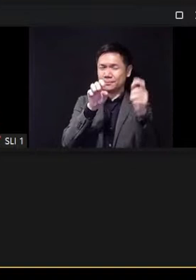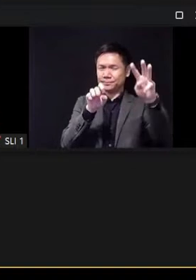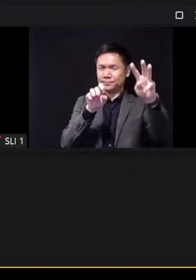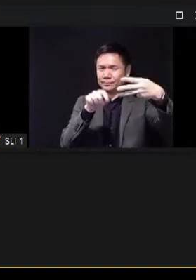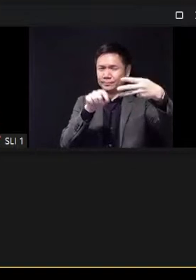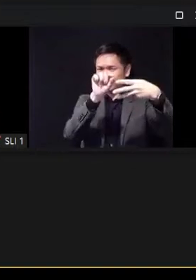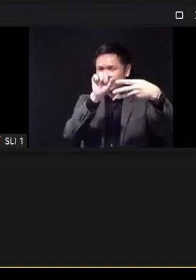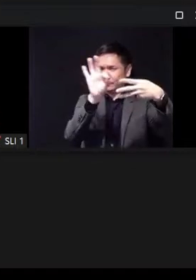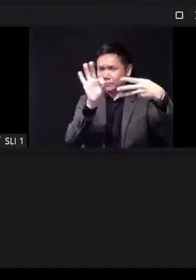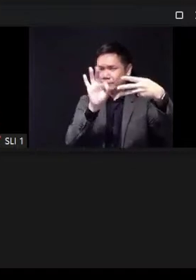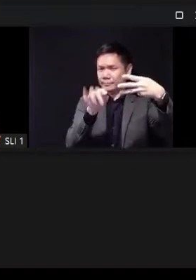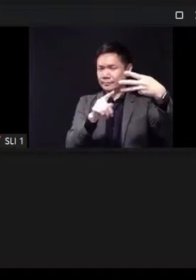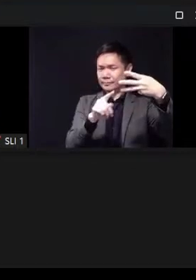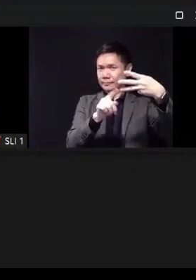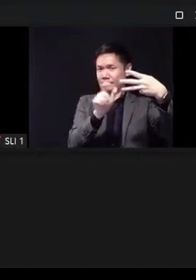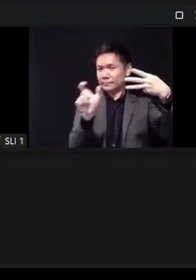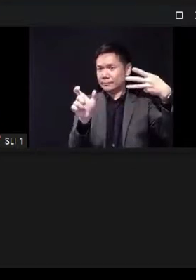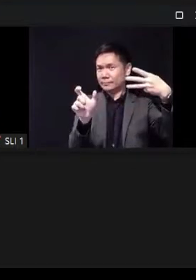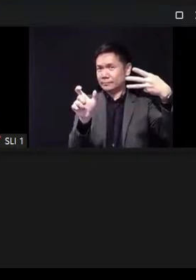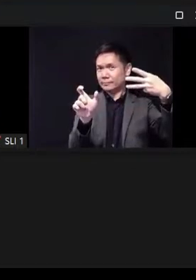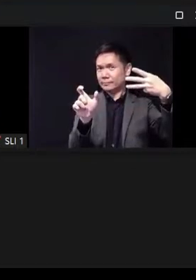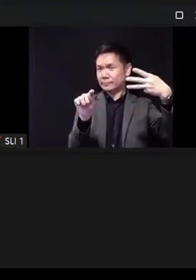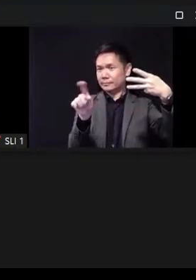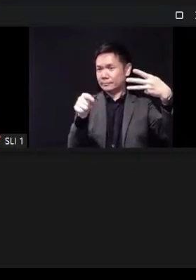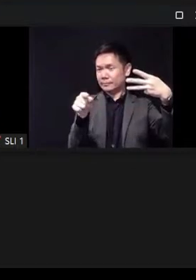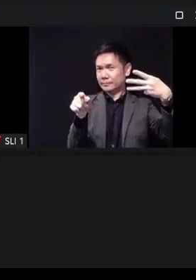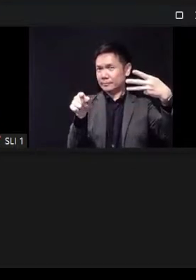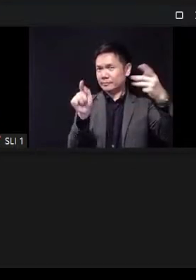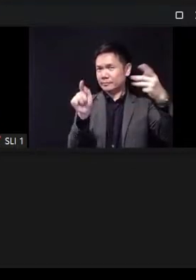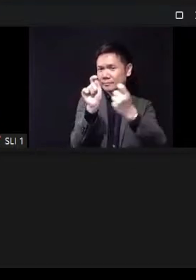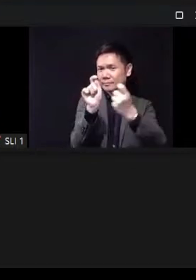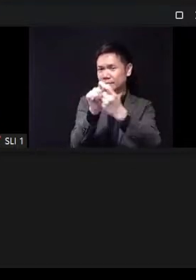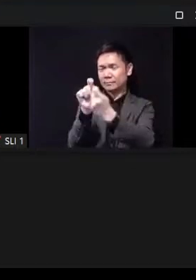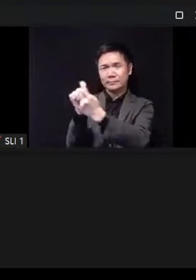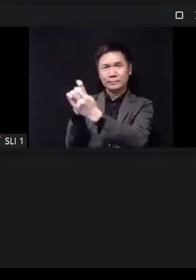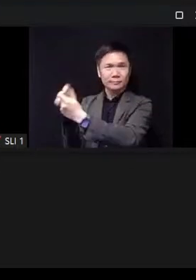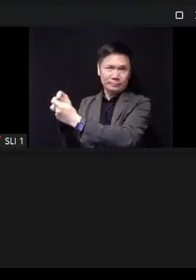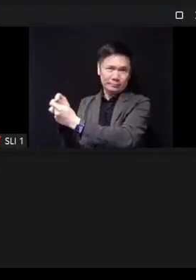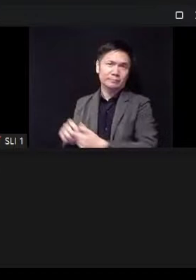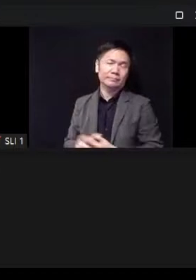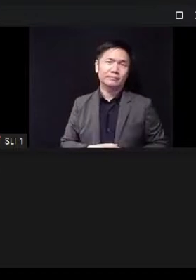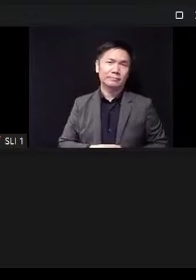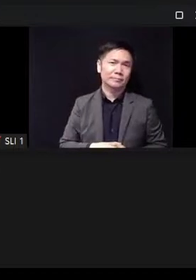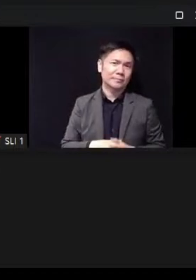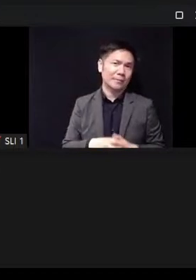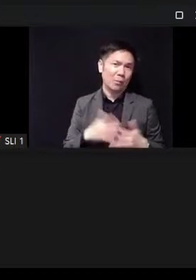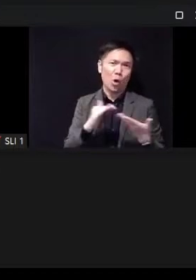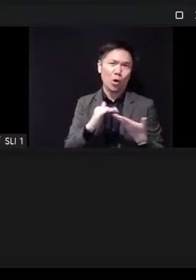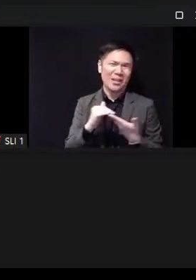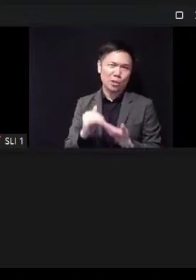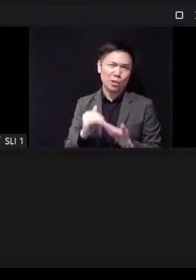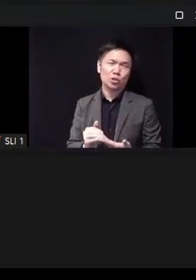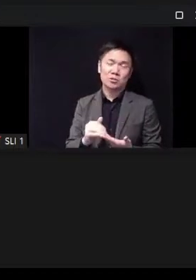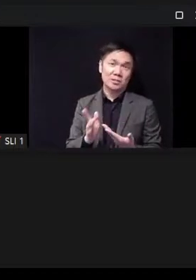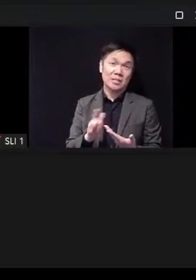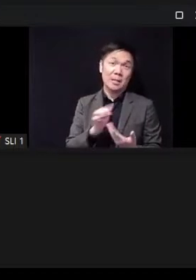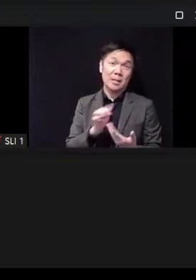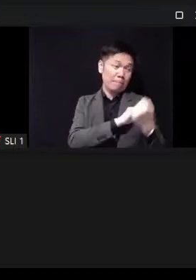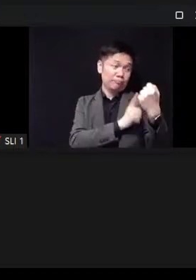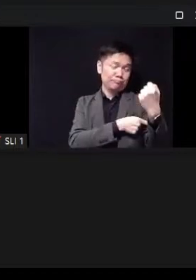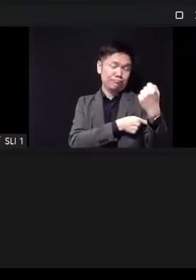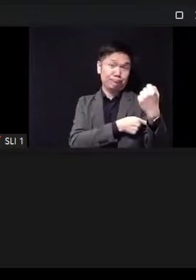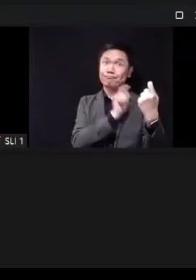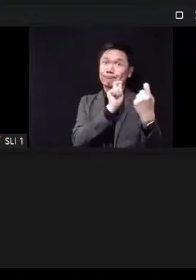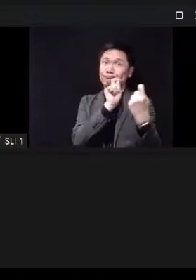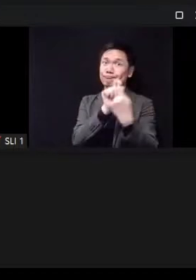line, can you please insert the word respective, because each organization has their respective mandates and we need to be very clear